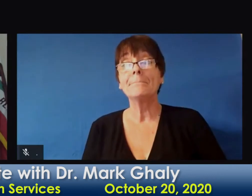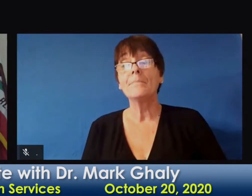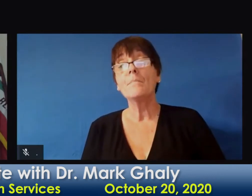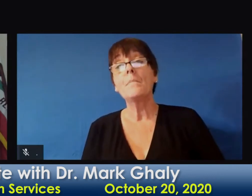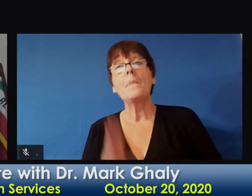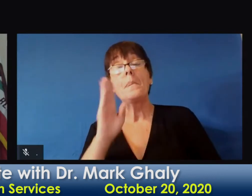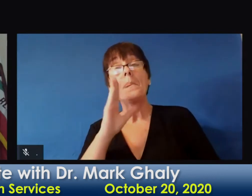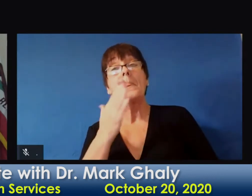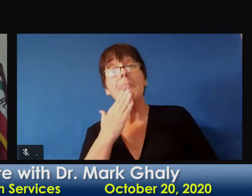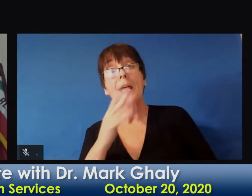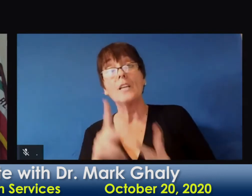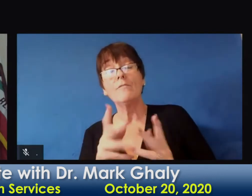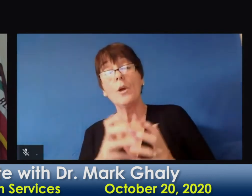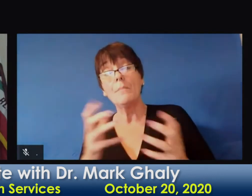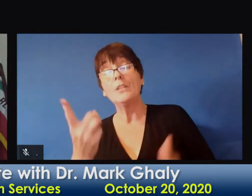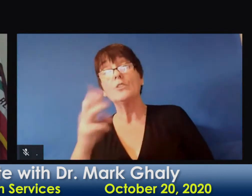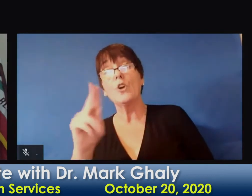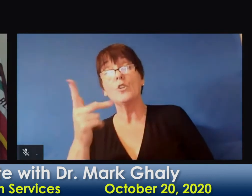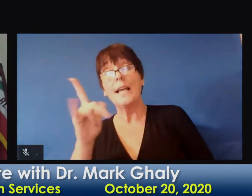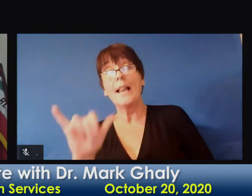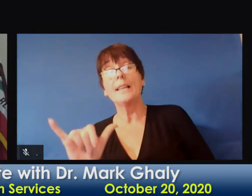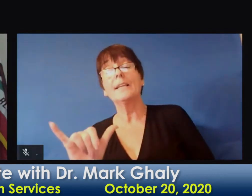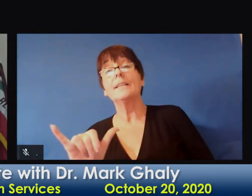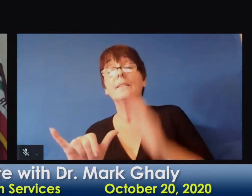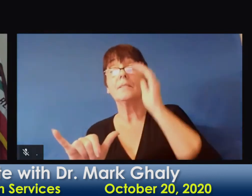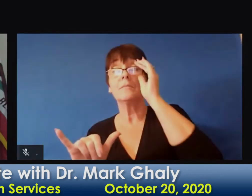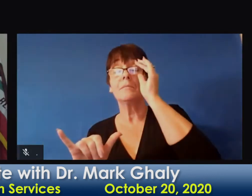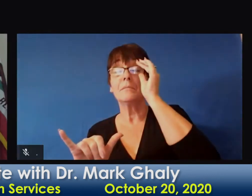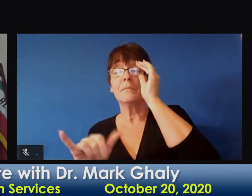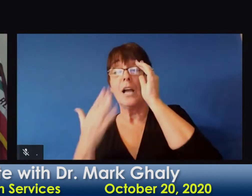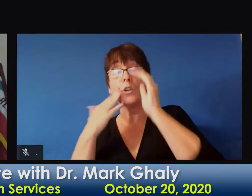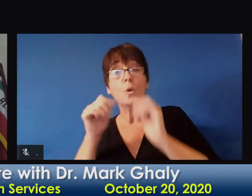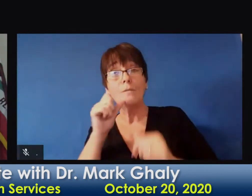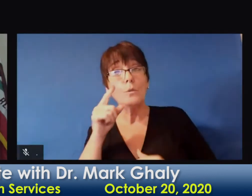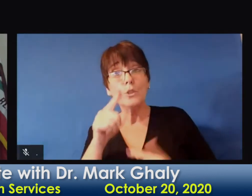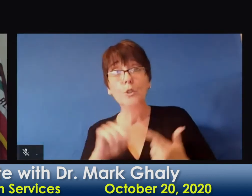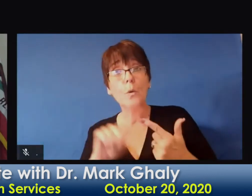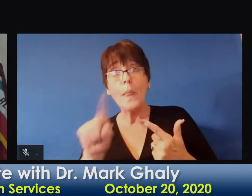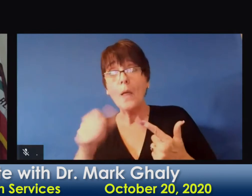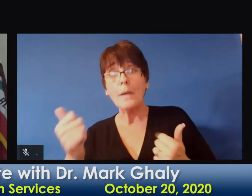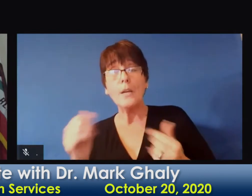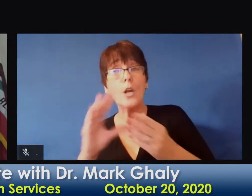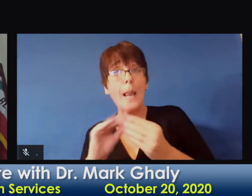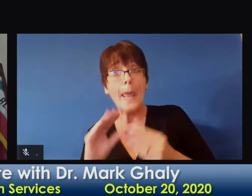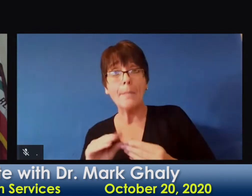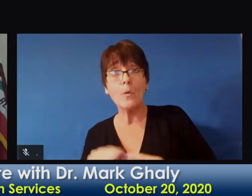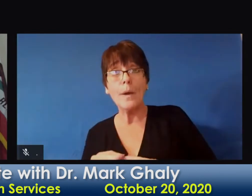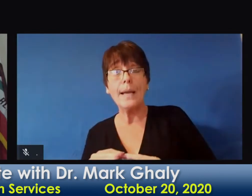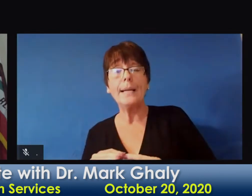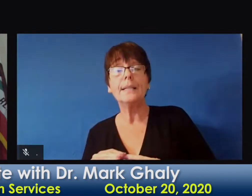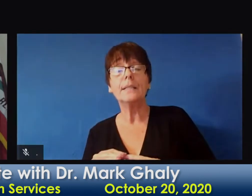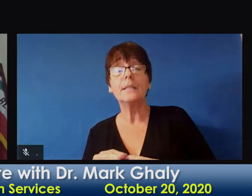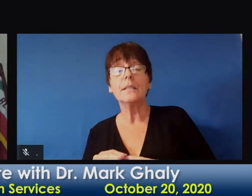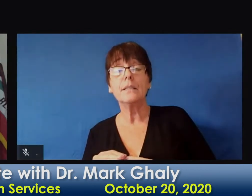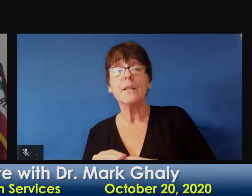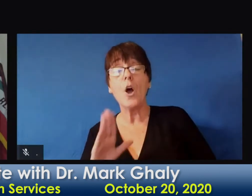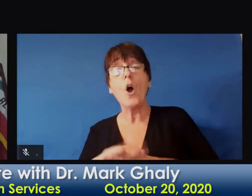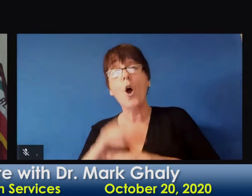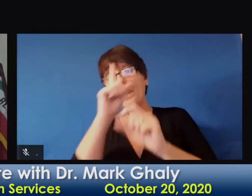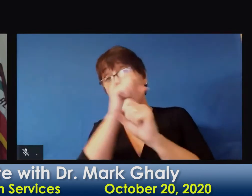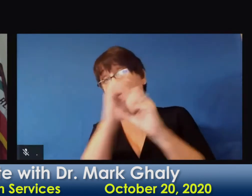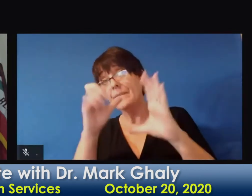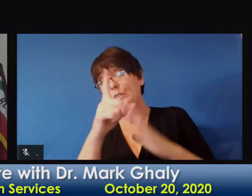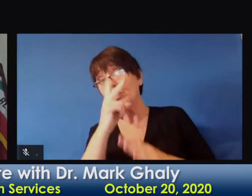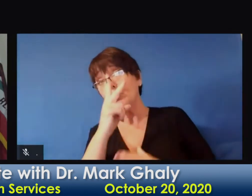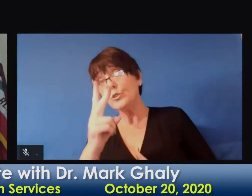Hi, thank you very much, Dr. Ghaly. Wondering if you or Dr. Pond could elaborate on the vision you see for